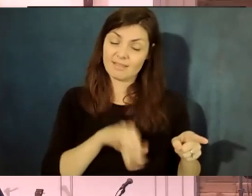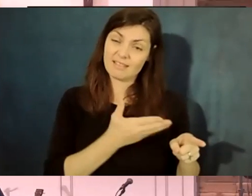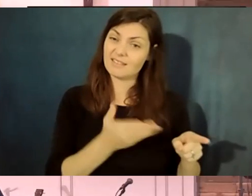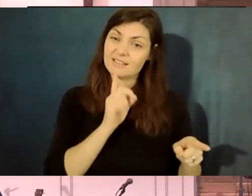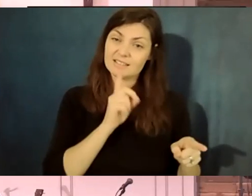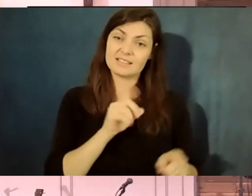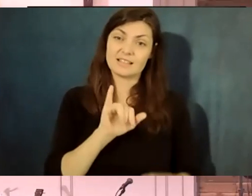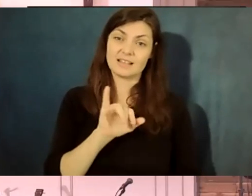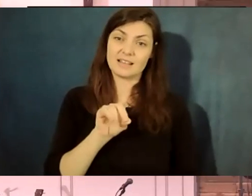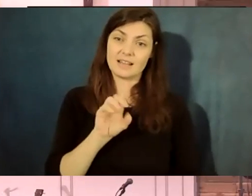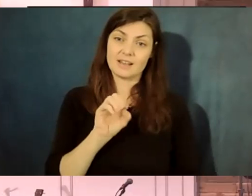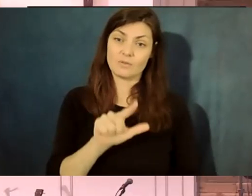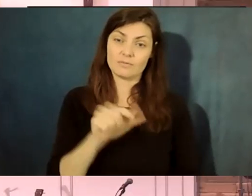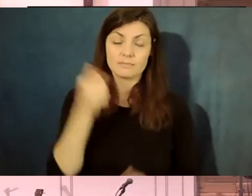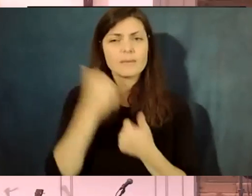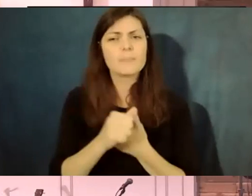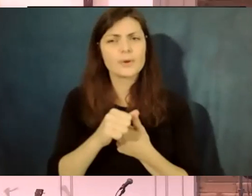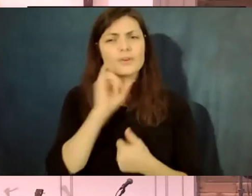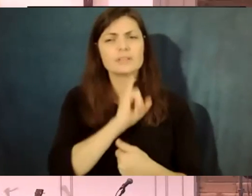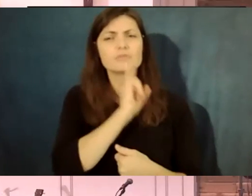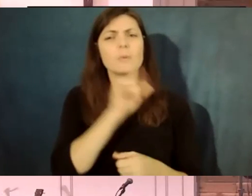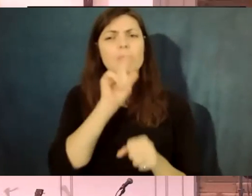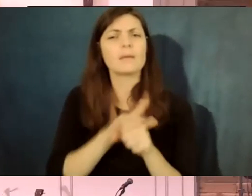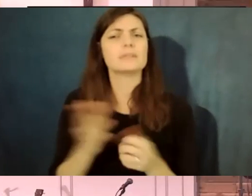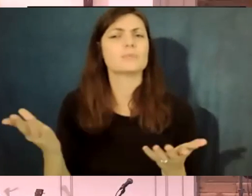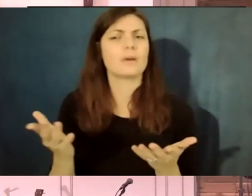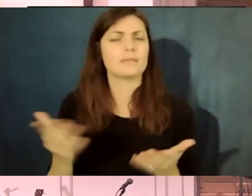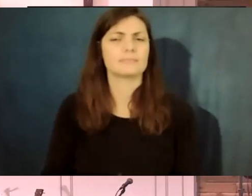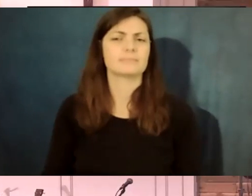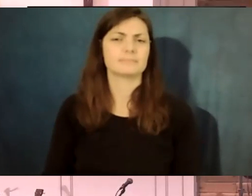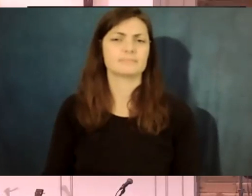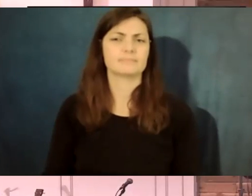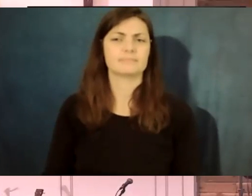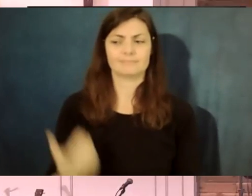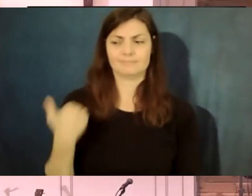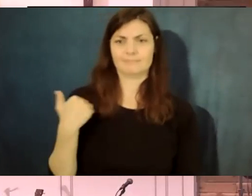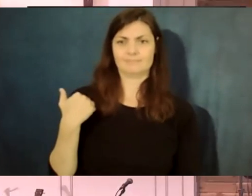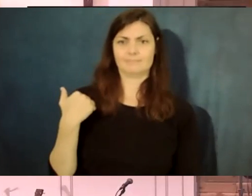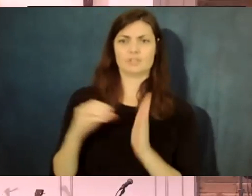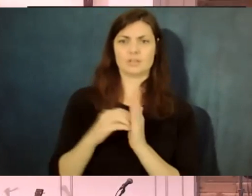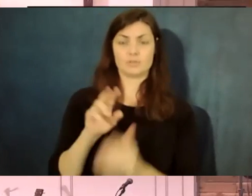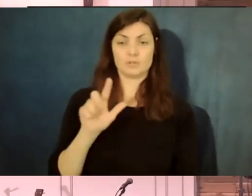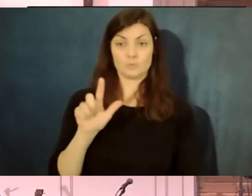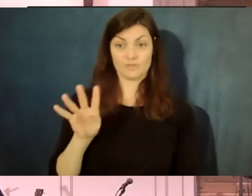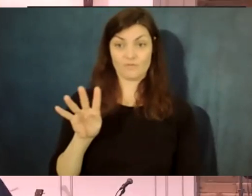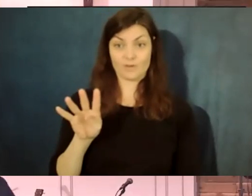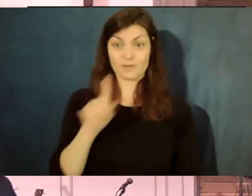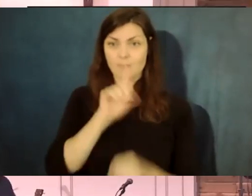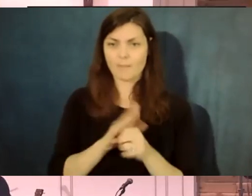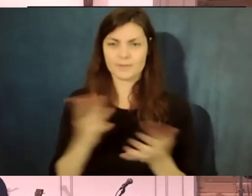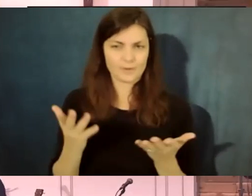Do you remember what they promised? You remember what they promised the children of Israel back in chapter 24? This is what they